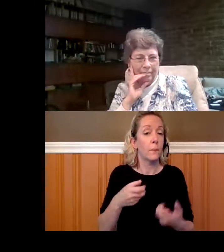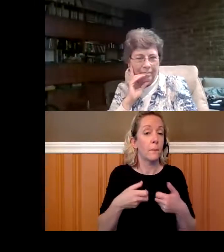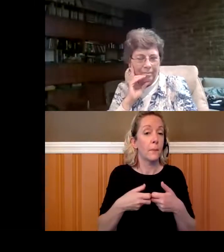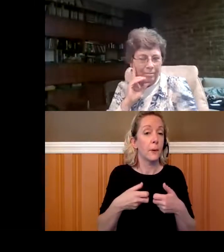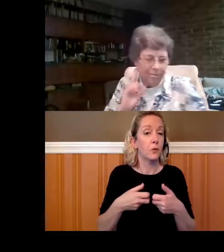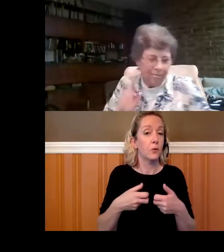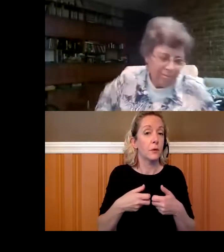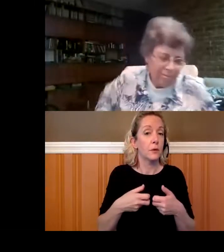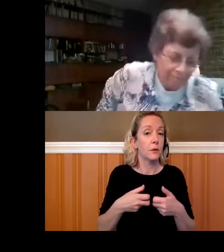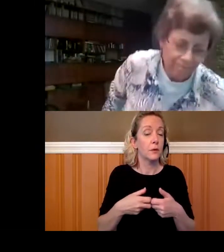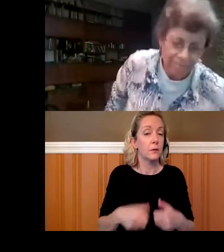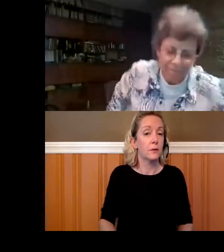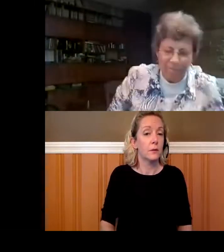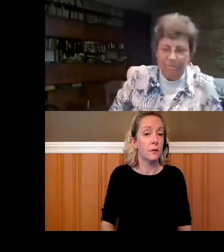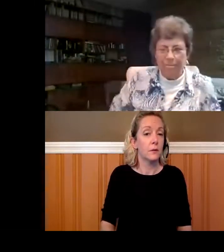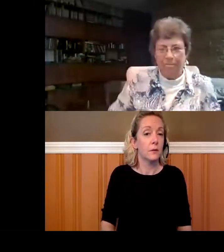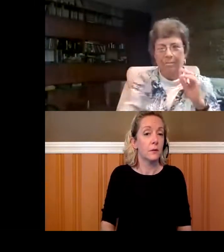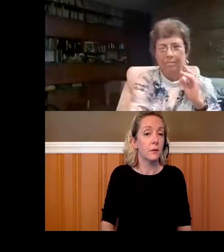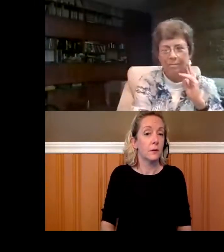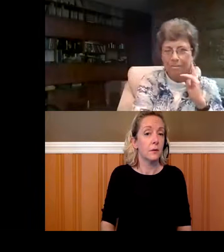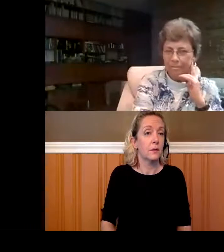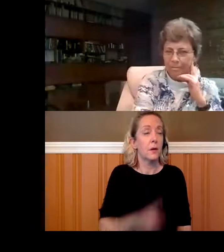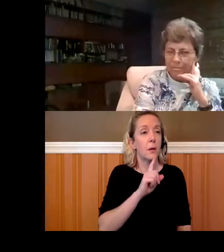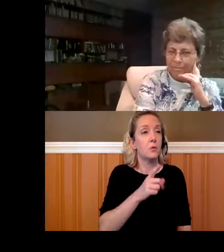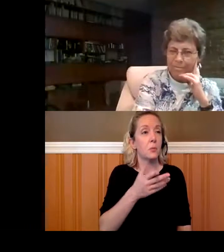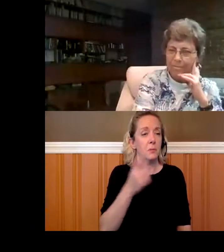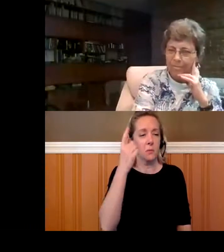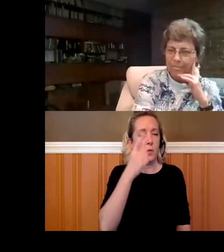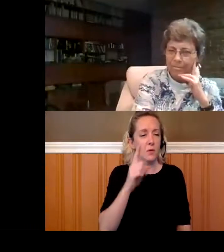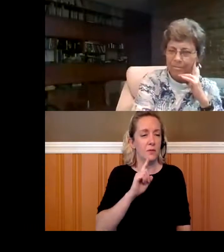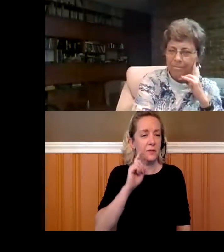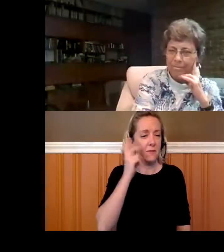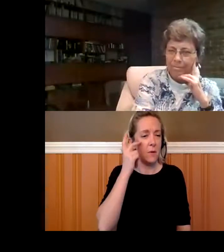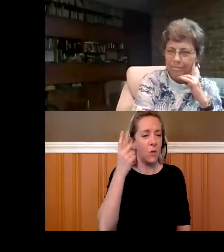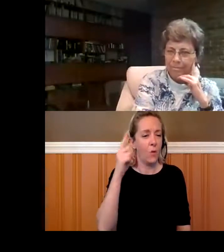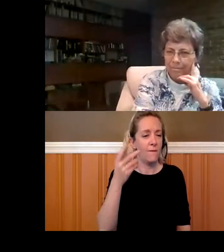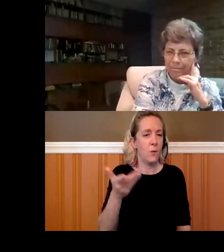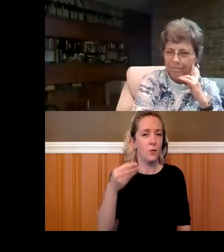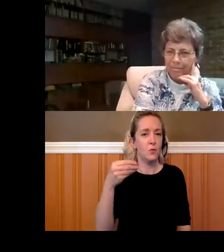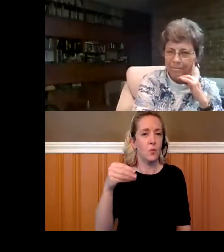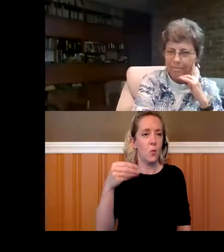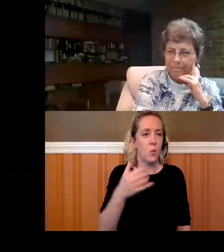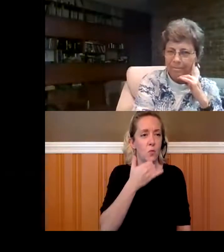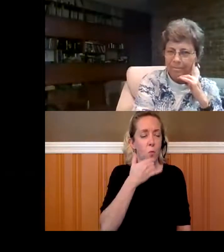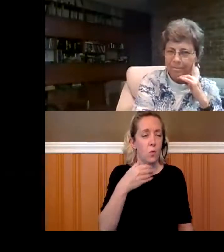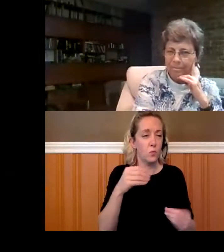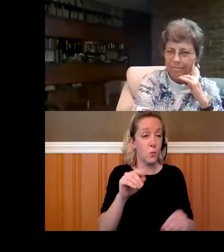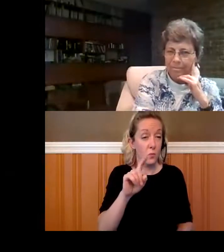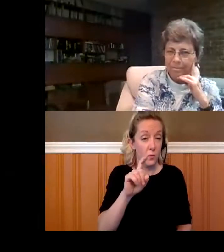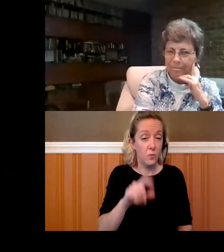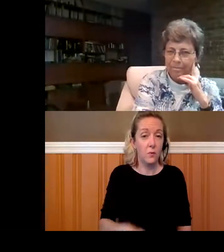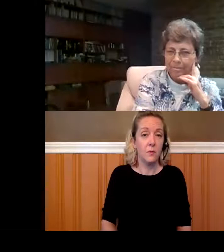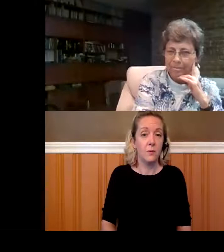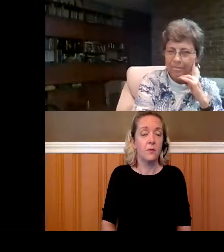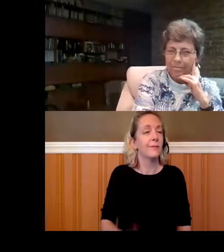the heck is somebody that's blind and deaf doing at Radio Shack? You've come to the wrong place. I've come